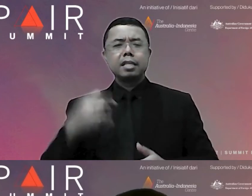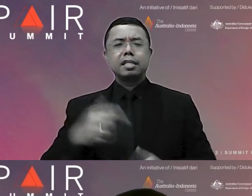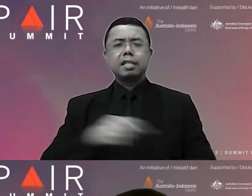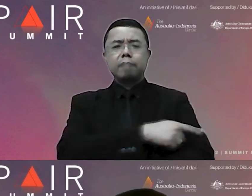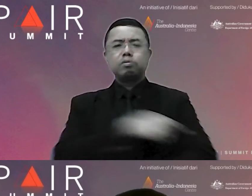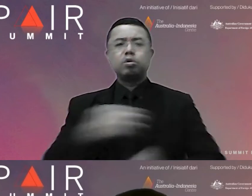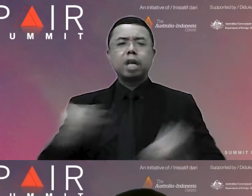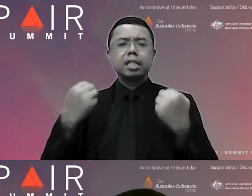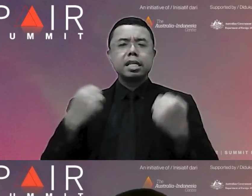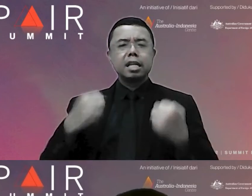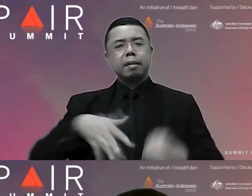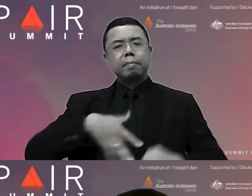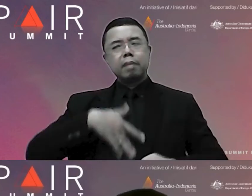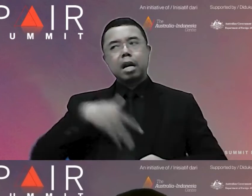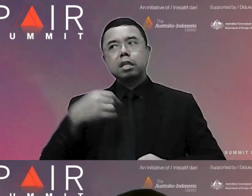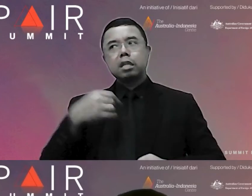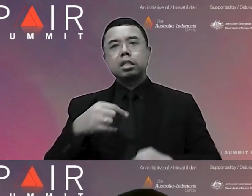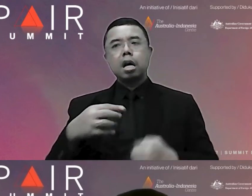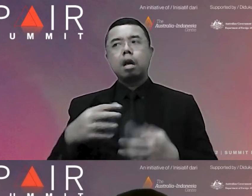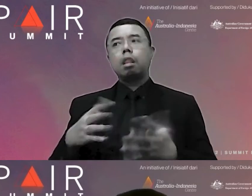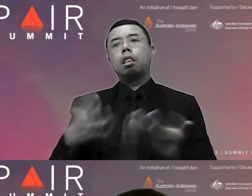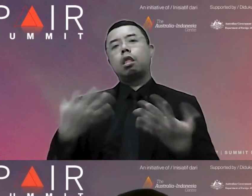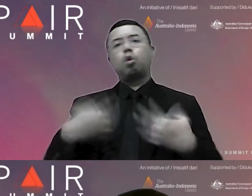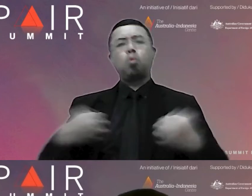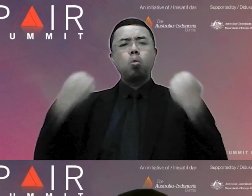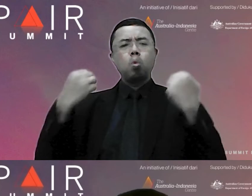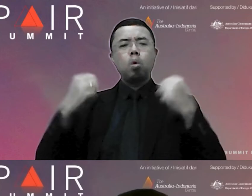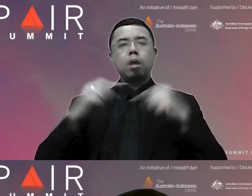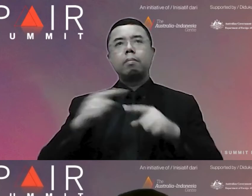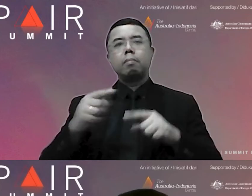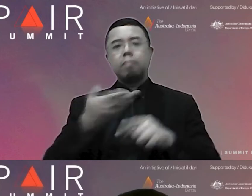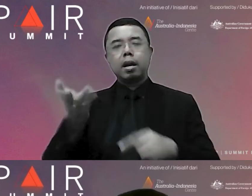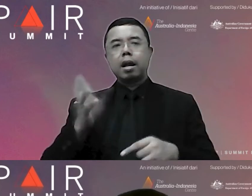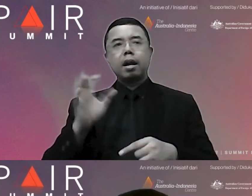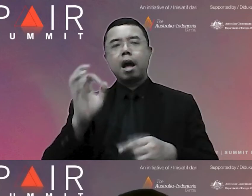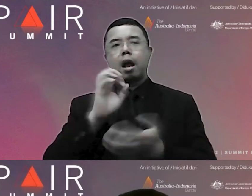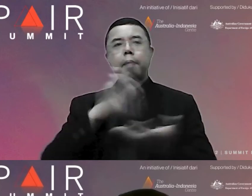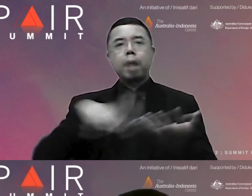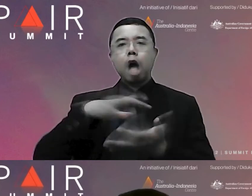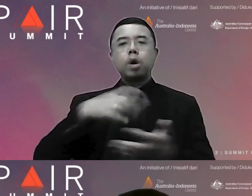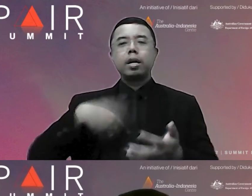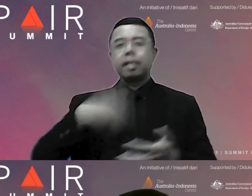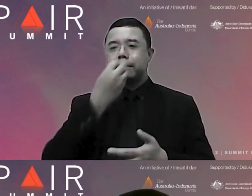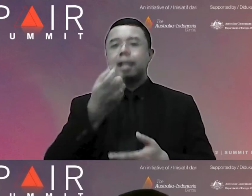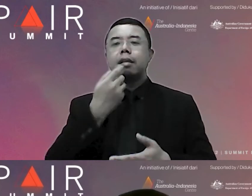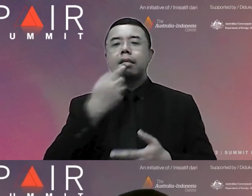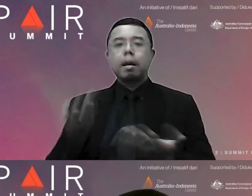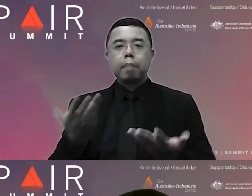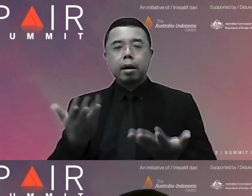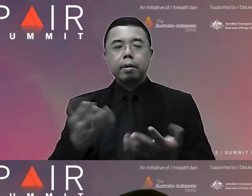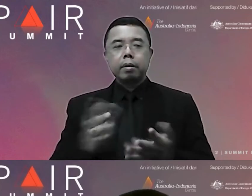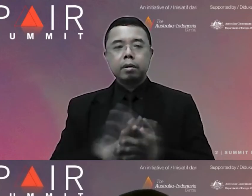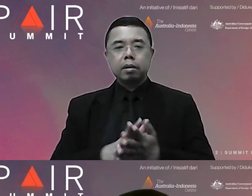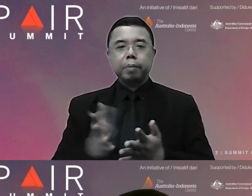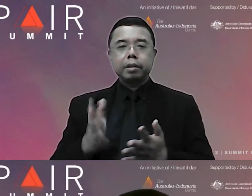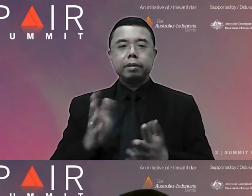going to be affected. So we talk about self-efficacy. And what's interesting, whenever you measure efficacy, so this